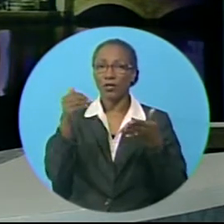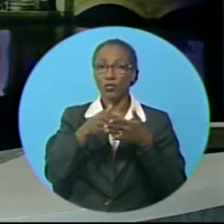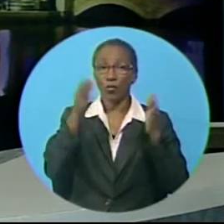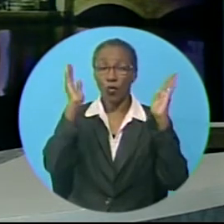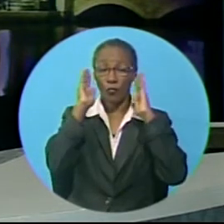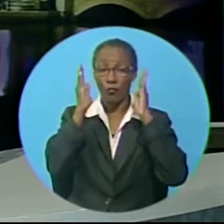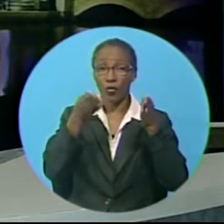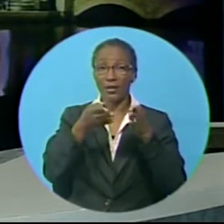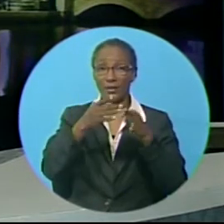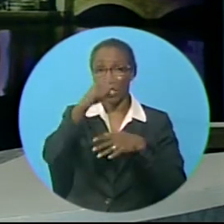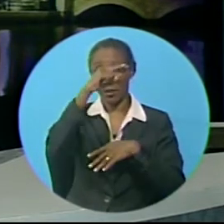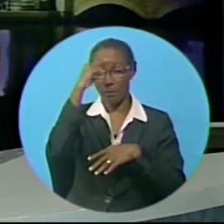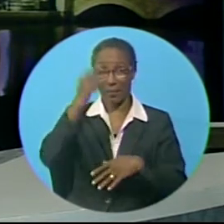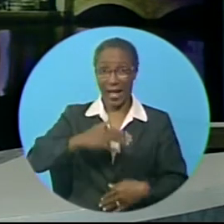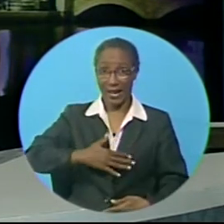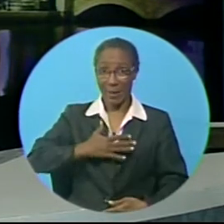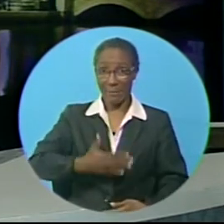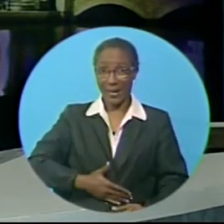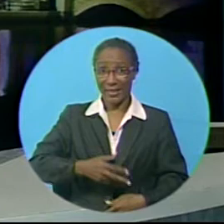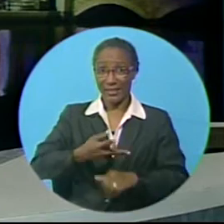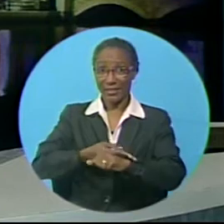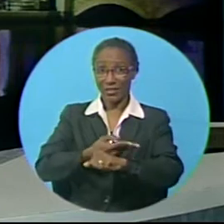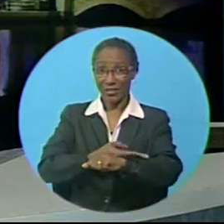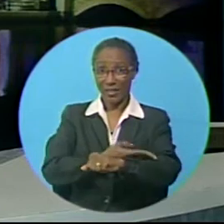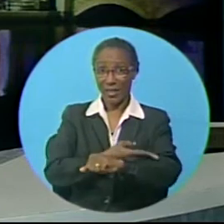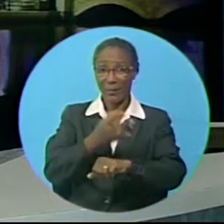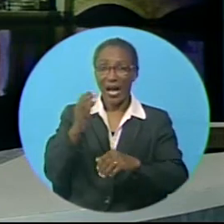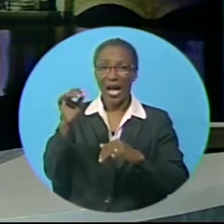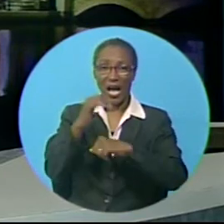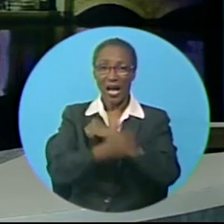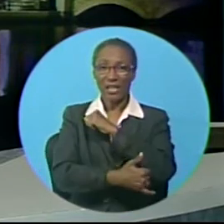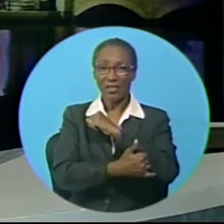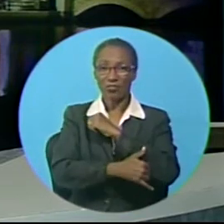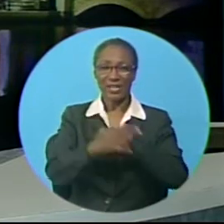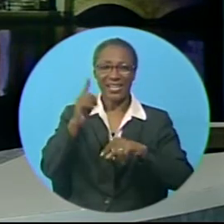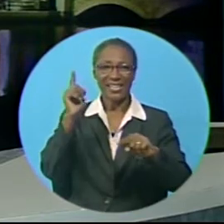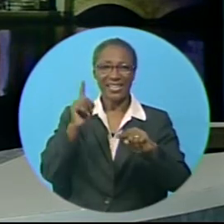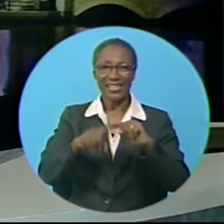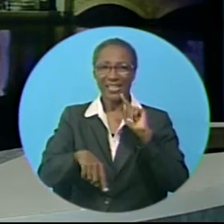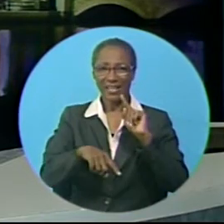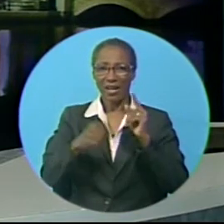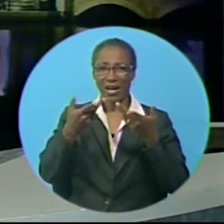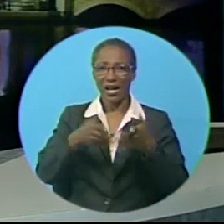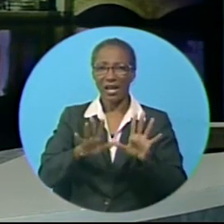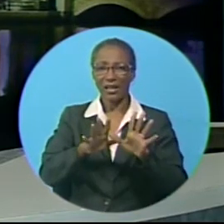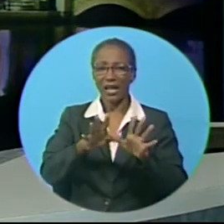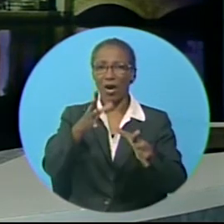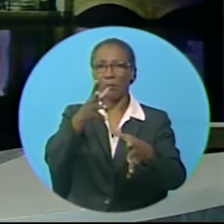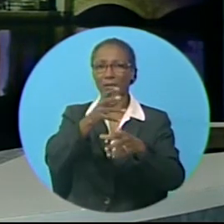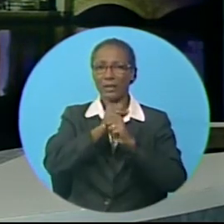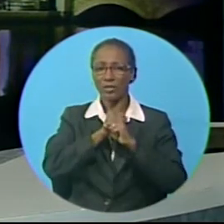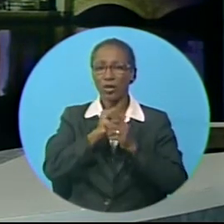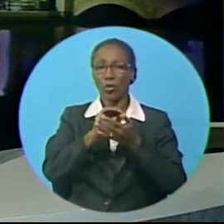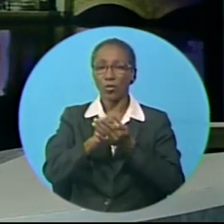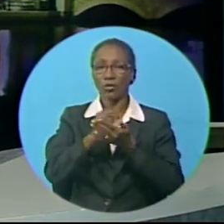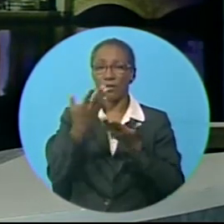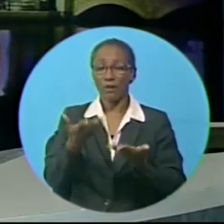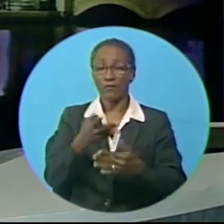on the black belly sheep. He says the country cannot sit idly by and allow others to take possession and ownership of this